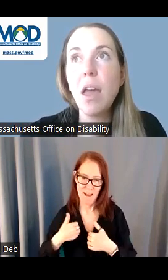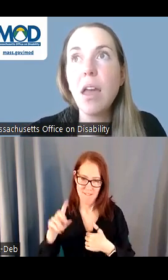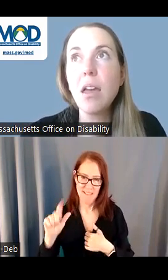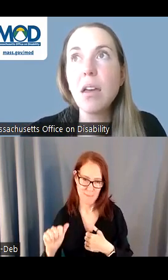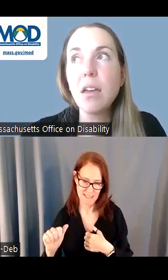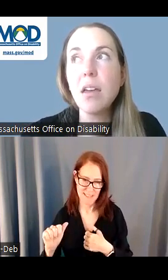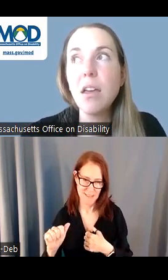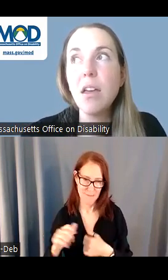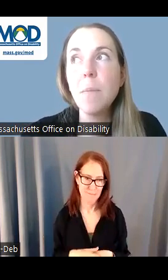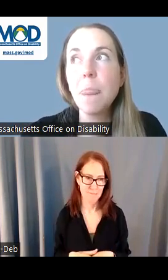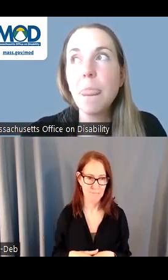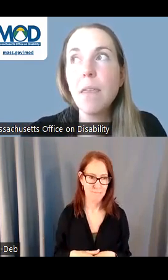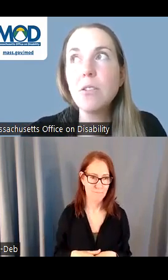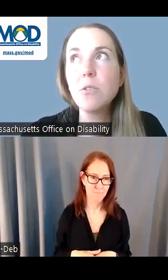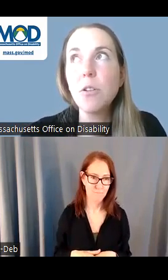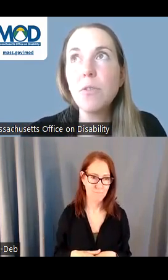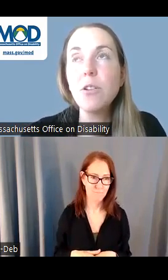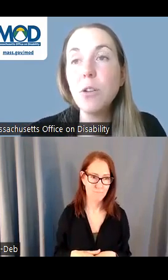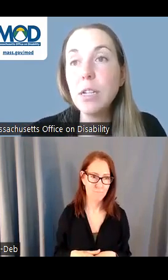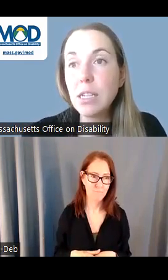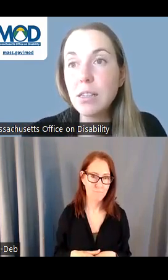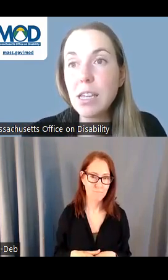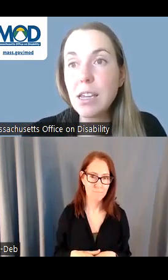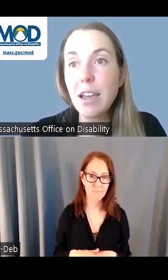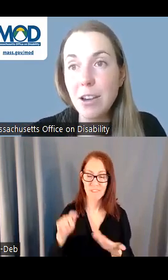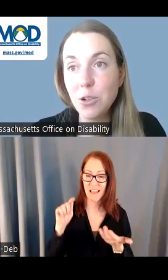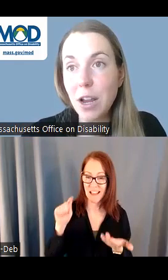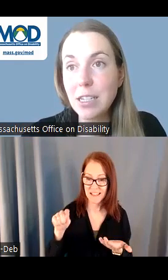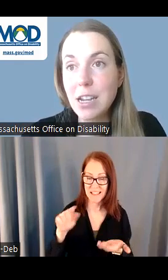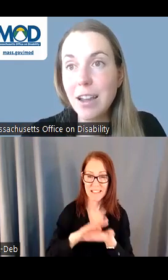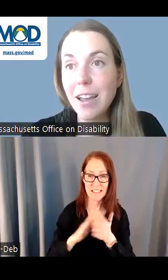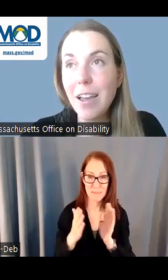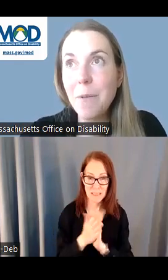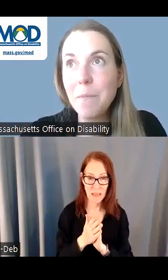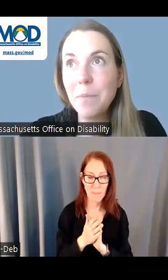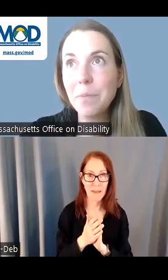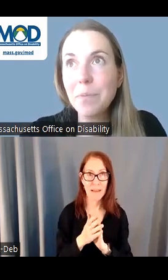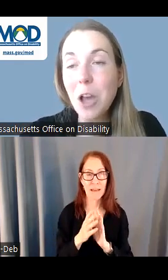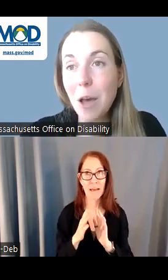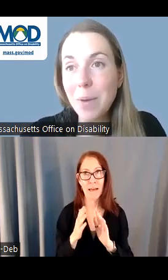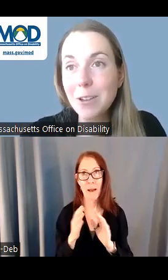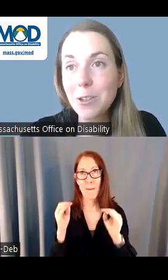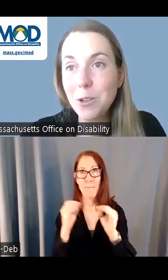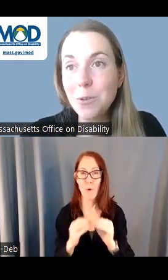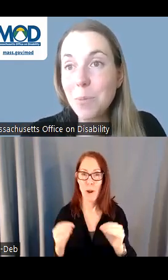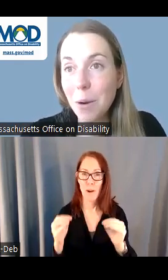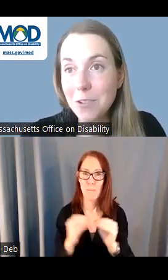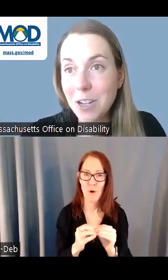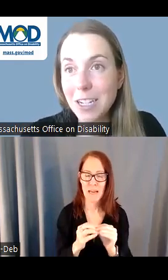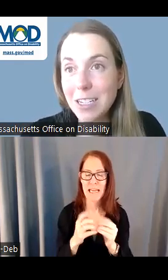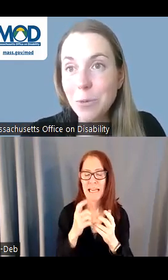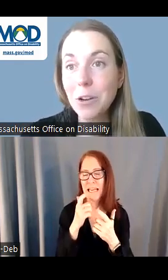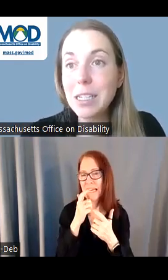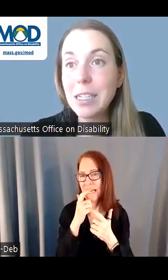becoming a sort of increasingly interesting topic to the Department